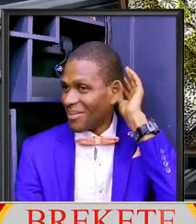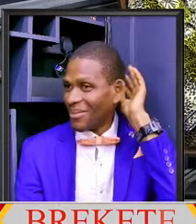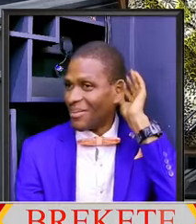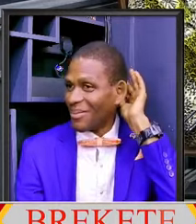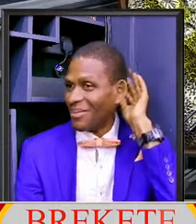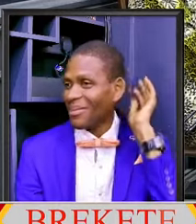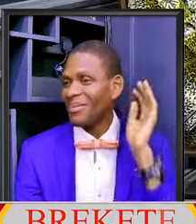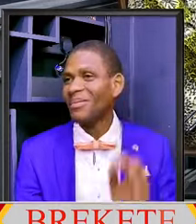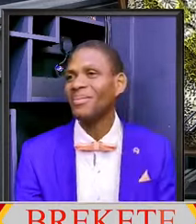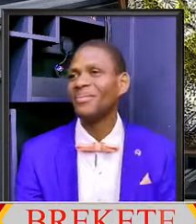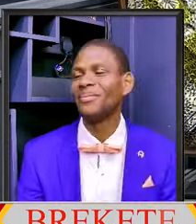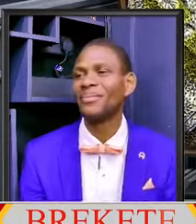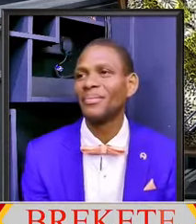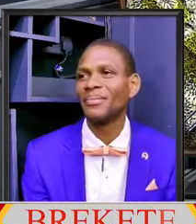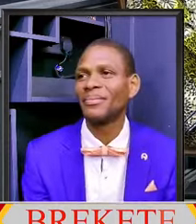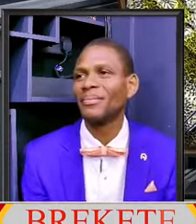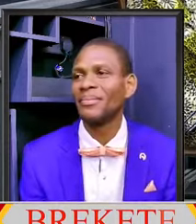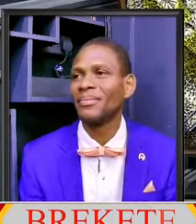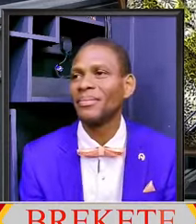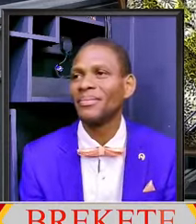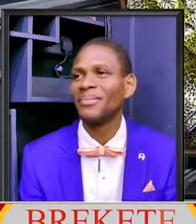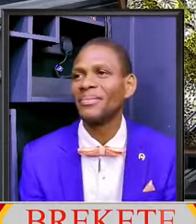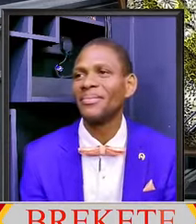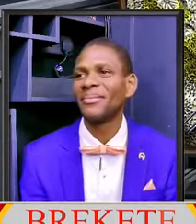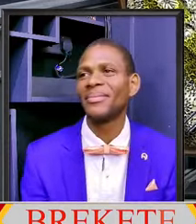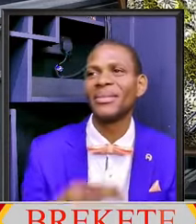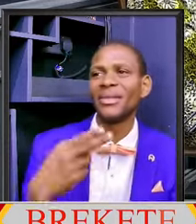Jazakumullah khair. Thank you. Yes, Hajia.